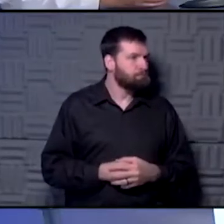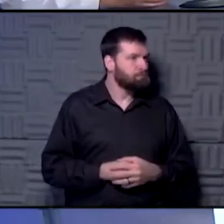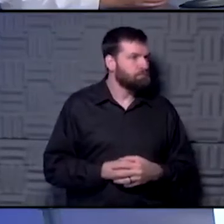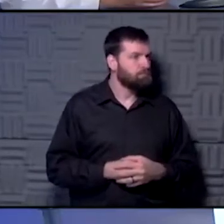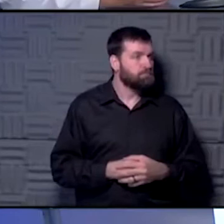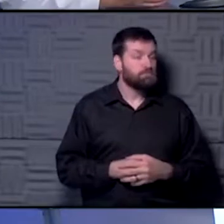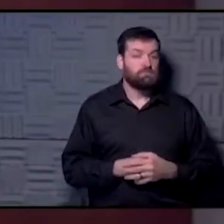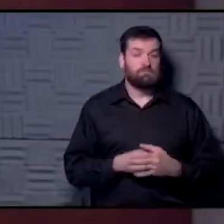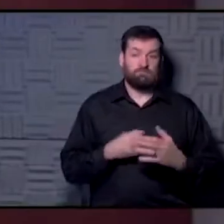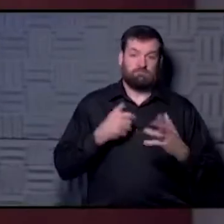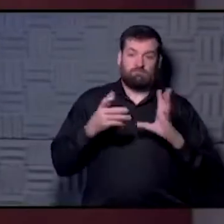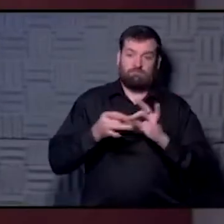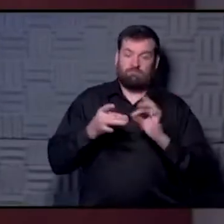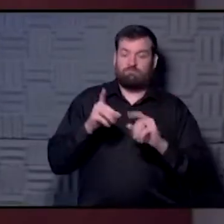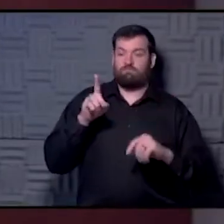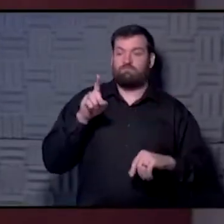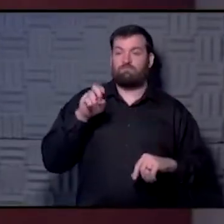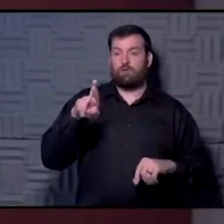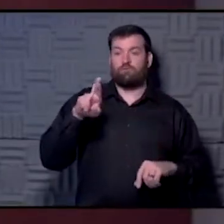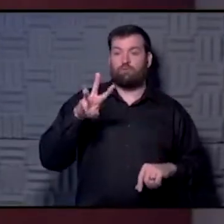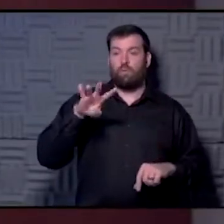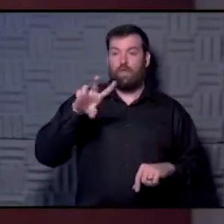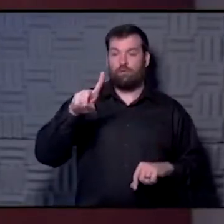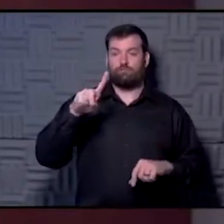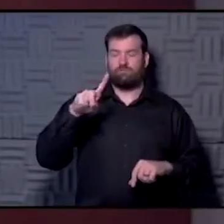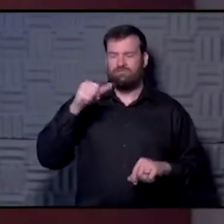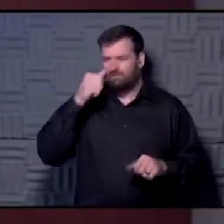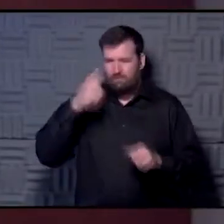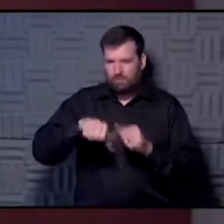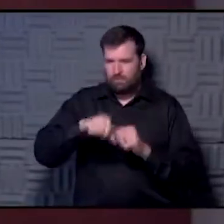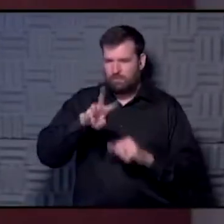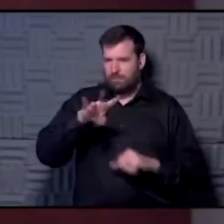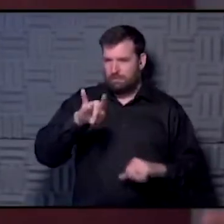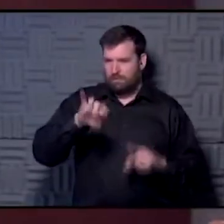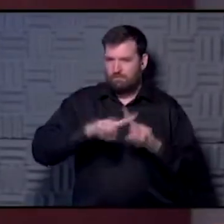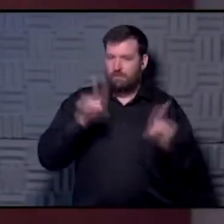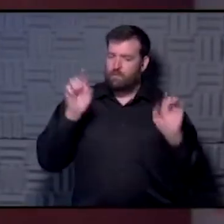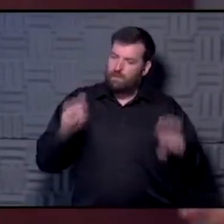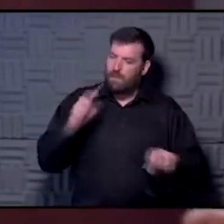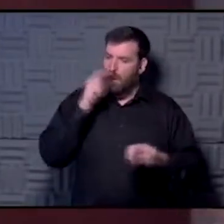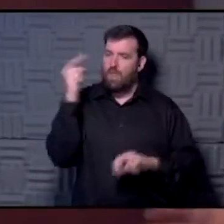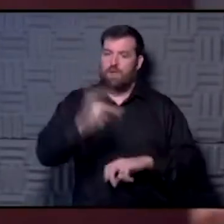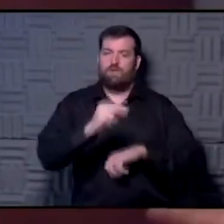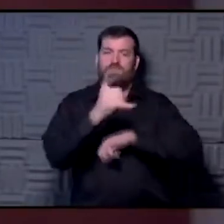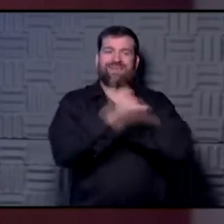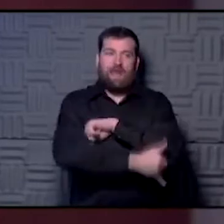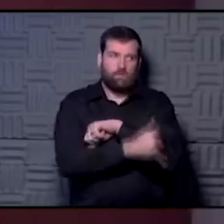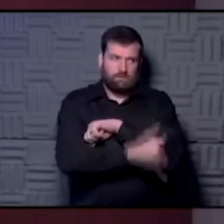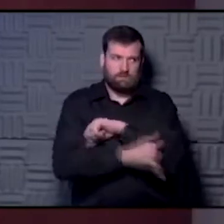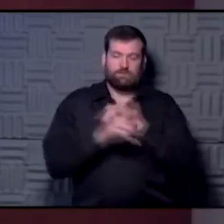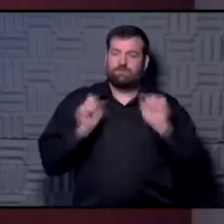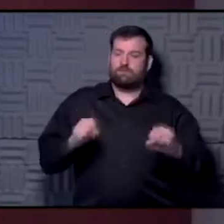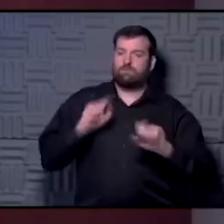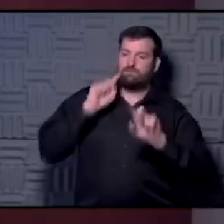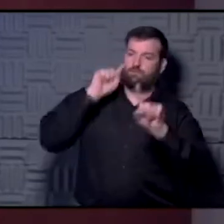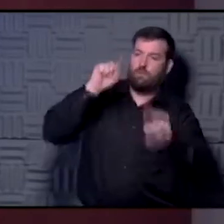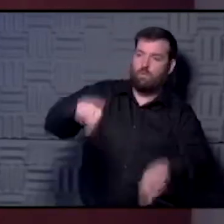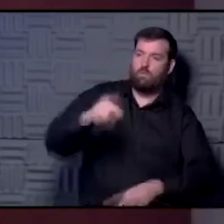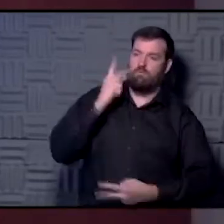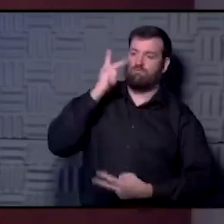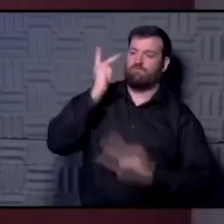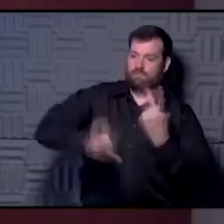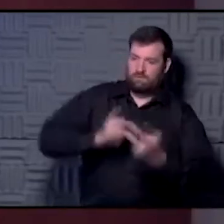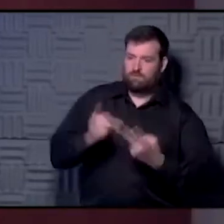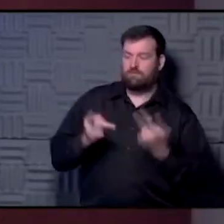been presented before by Dr. Wild, and I can't remember the exact website, but you can actually look at the counties that you're potentially going to identify what